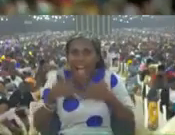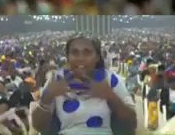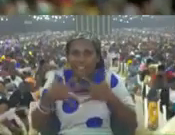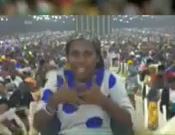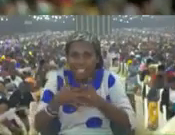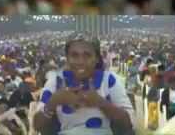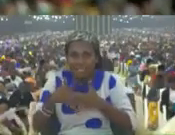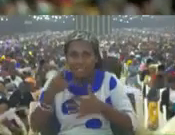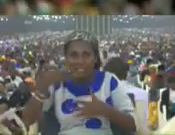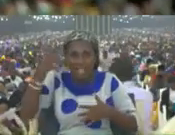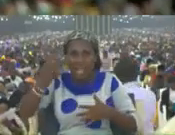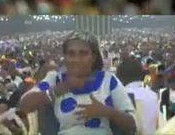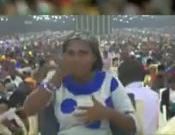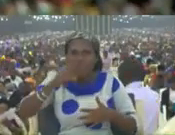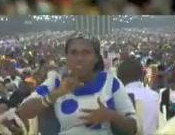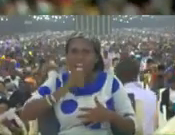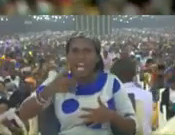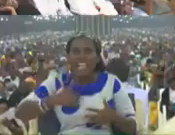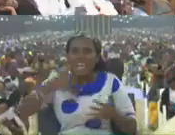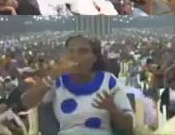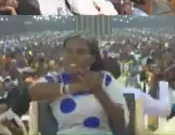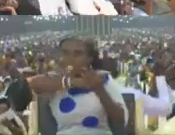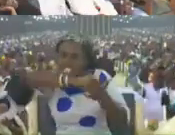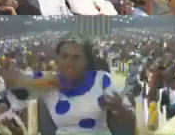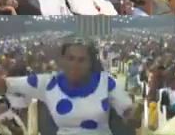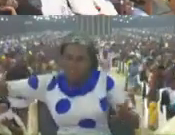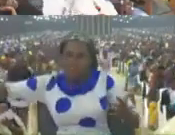because I've already removed its teeth.